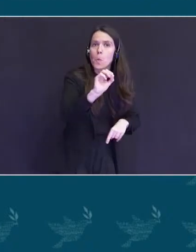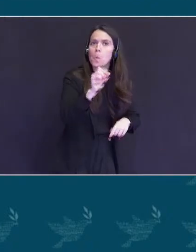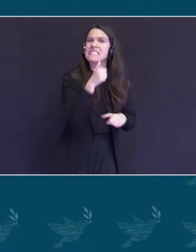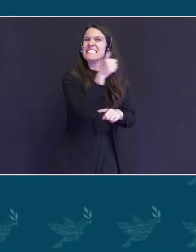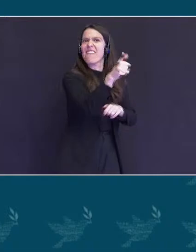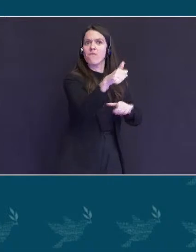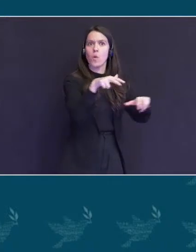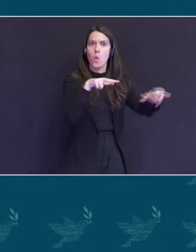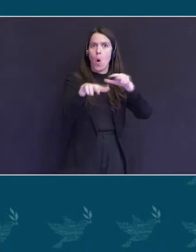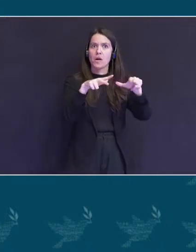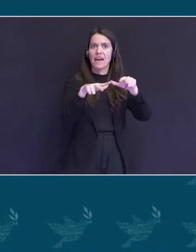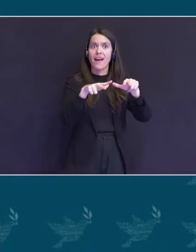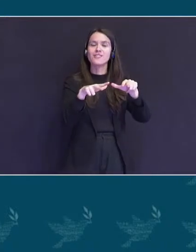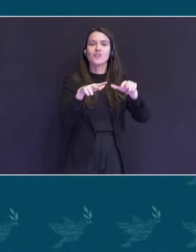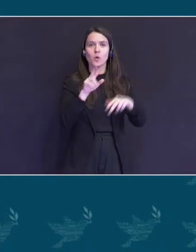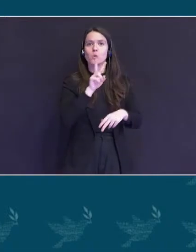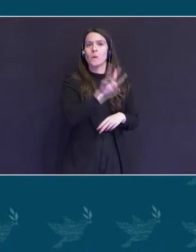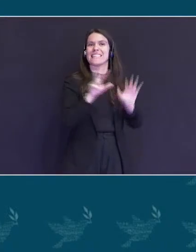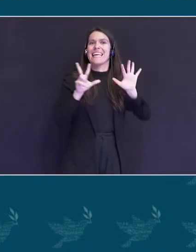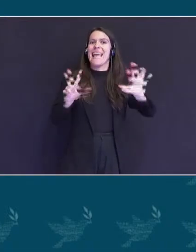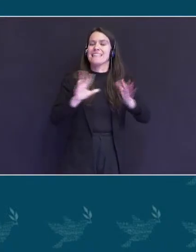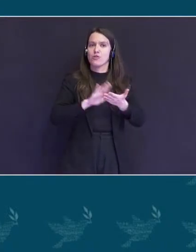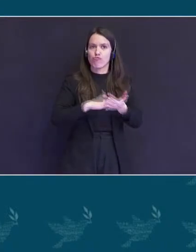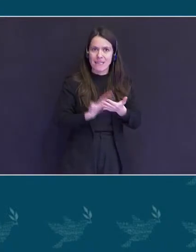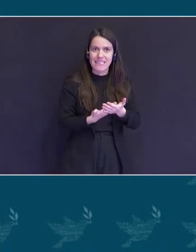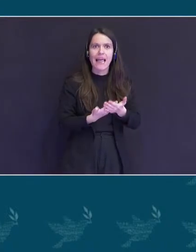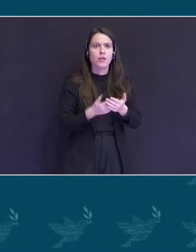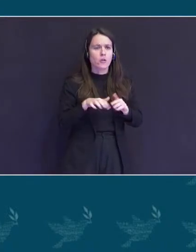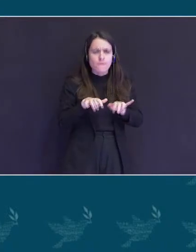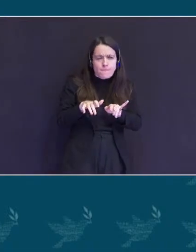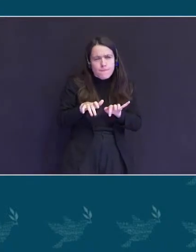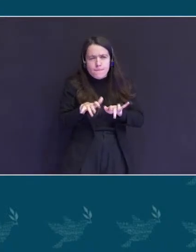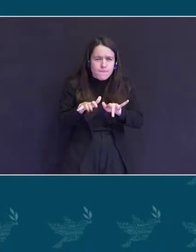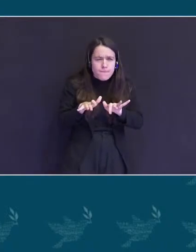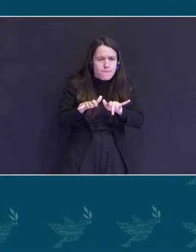with 28 translators and translated another